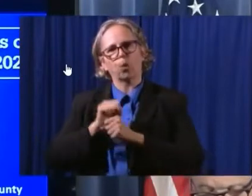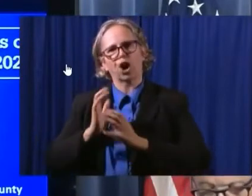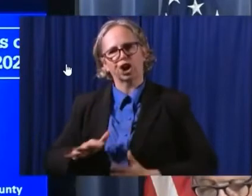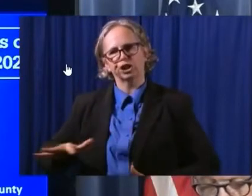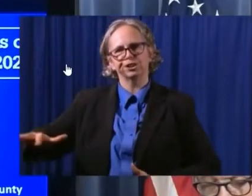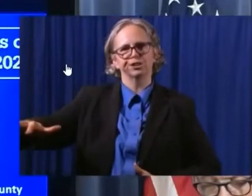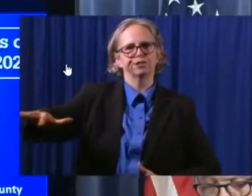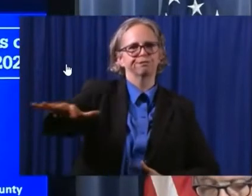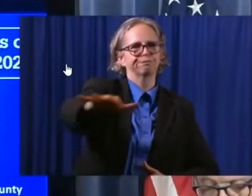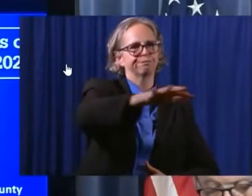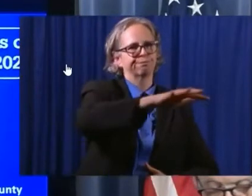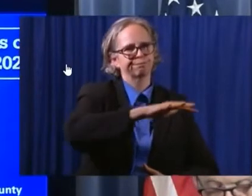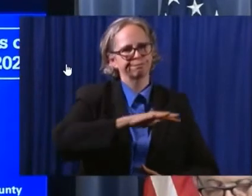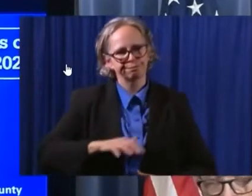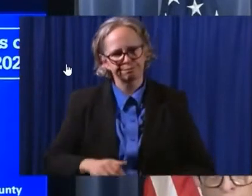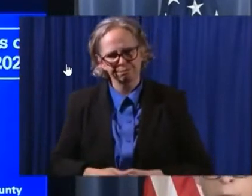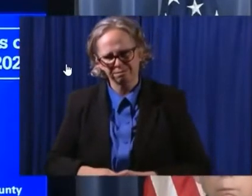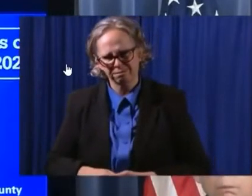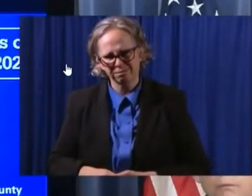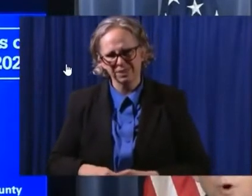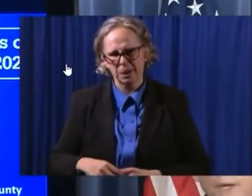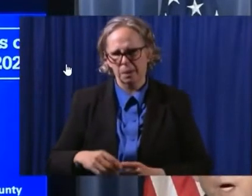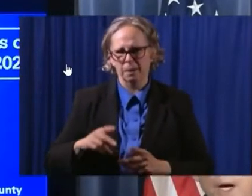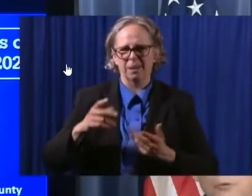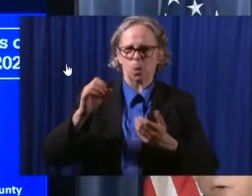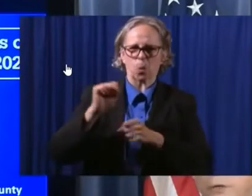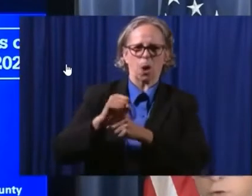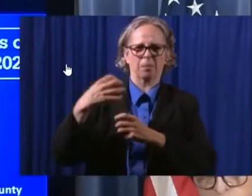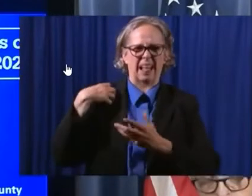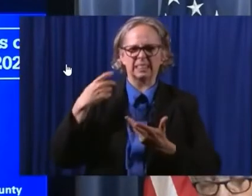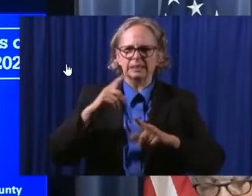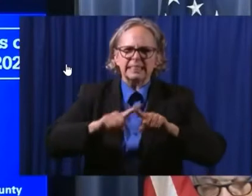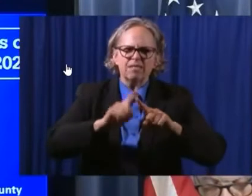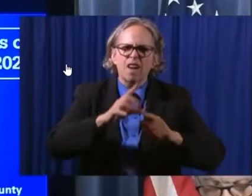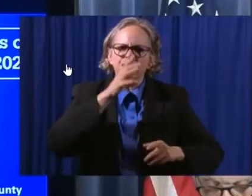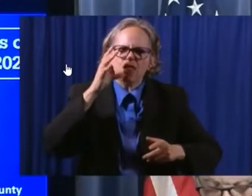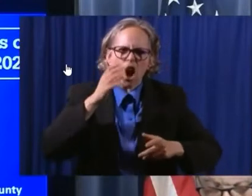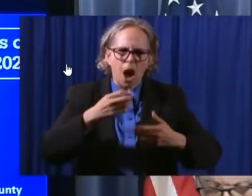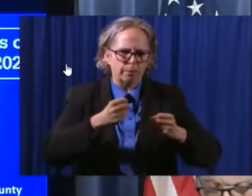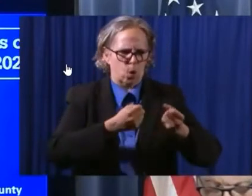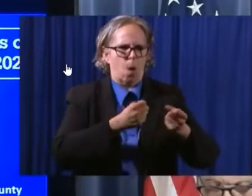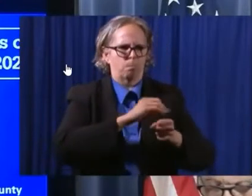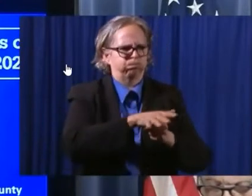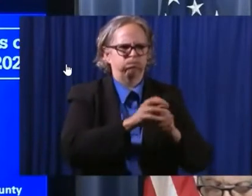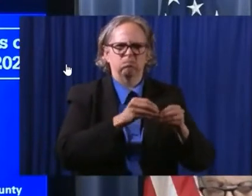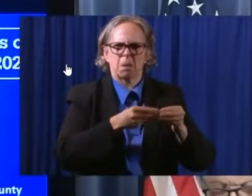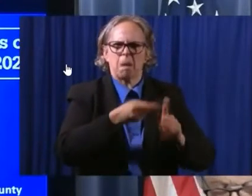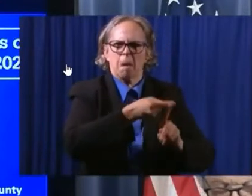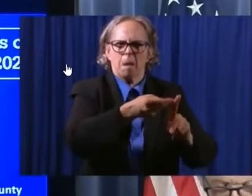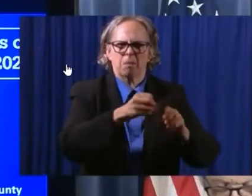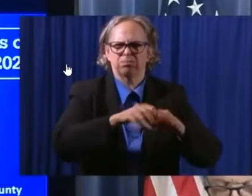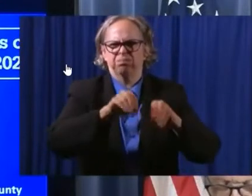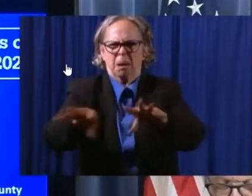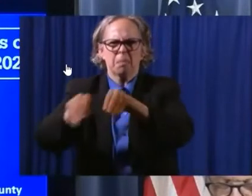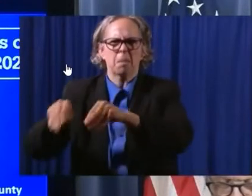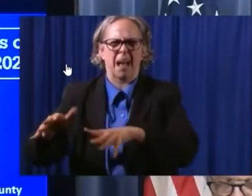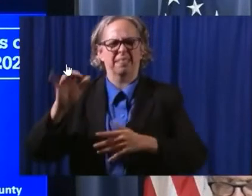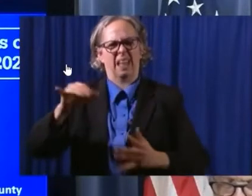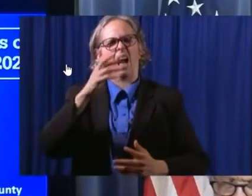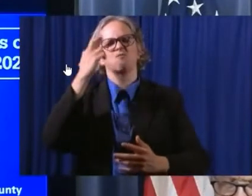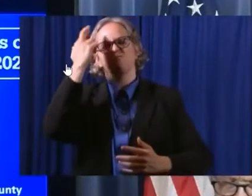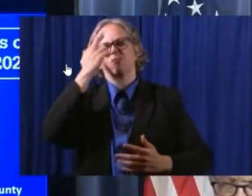Workplace outbreaks, several outbreaks at farming operations. It's important to remember that workplace